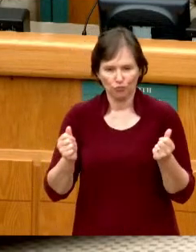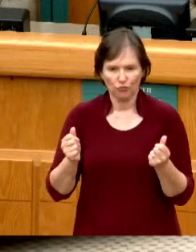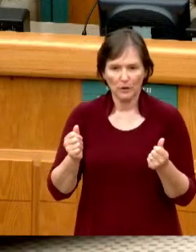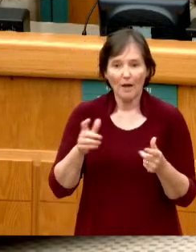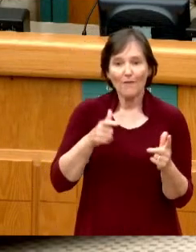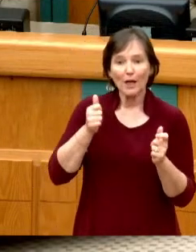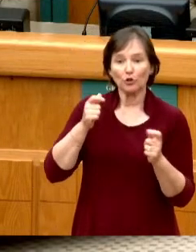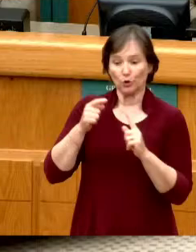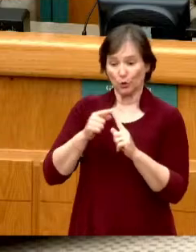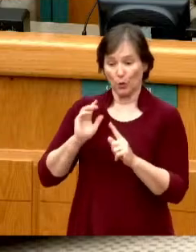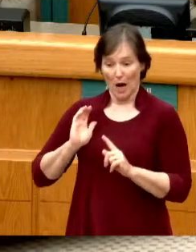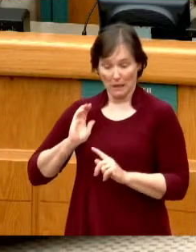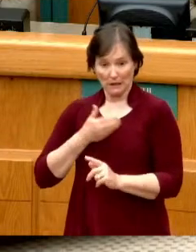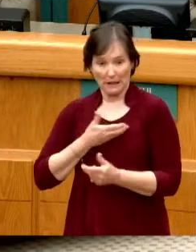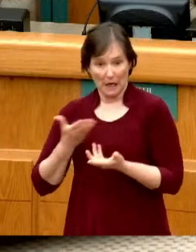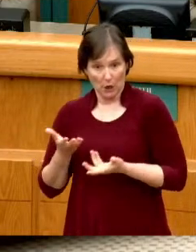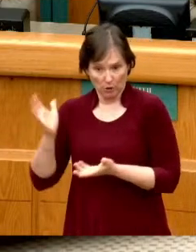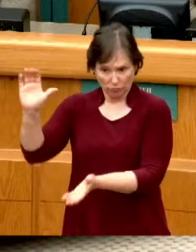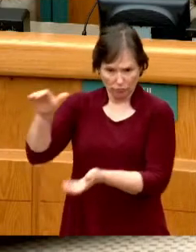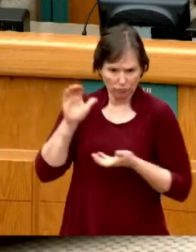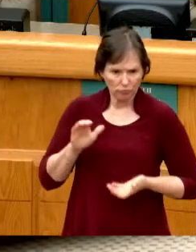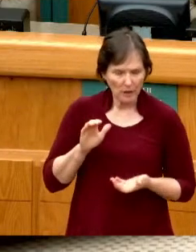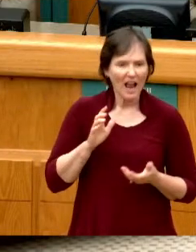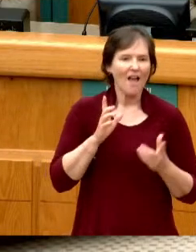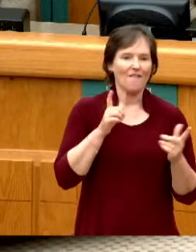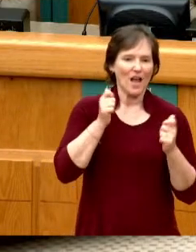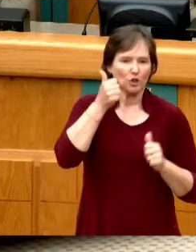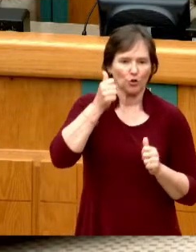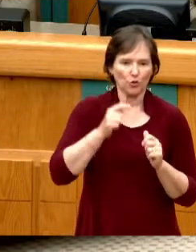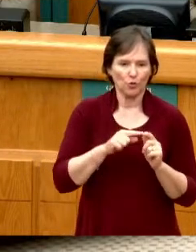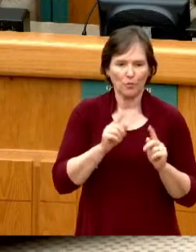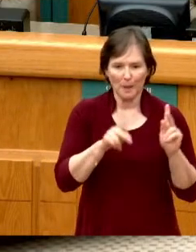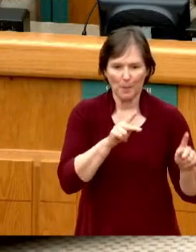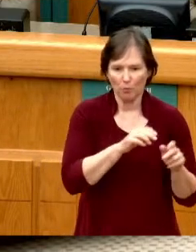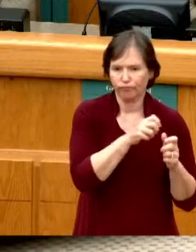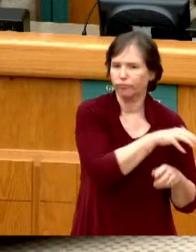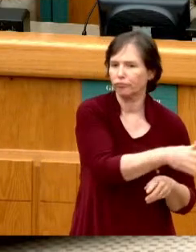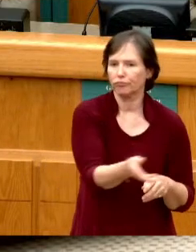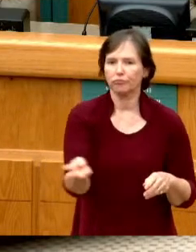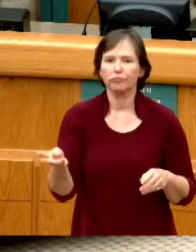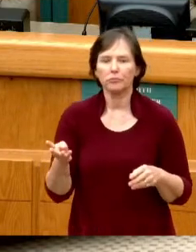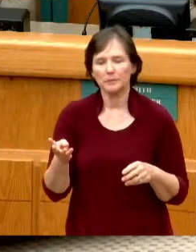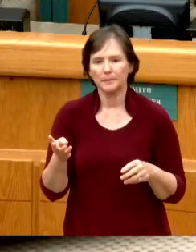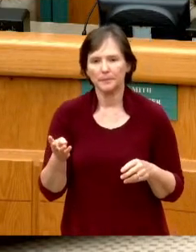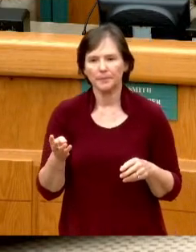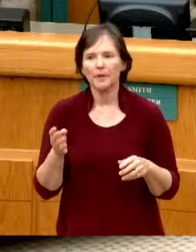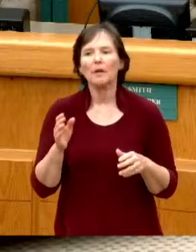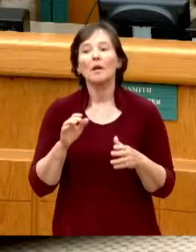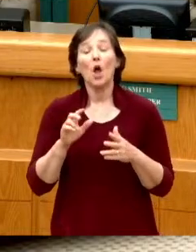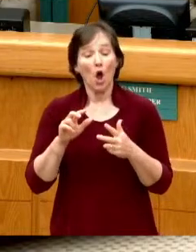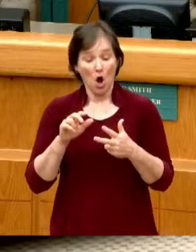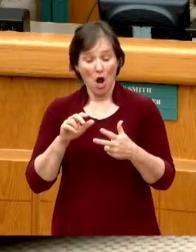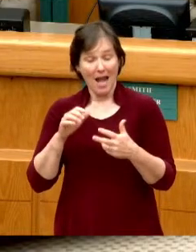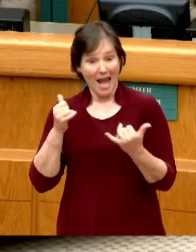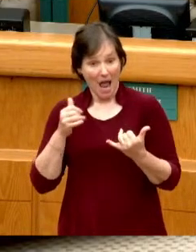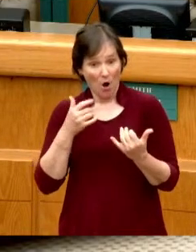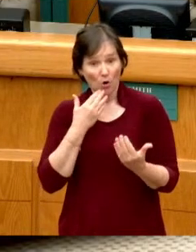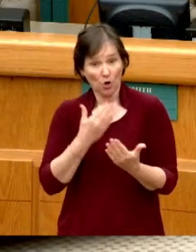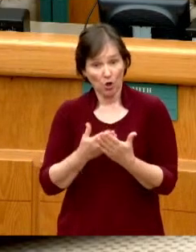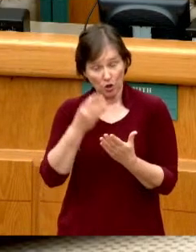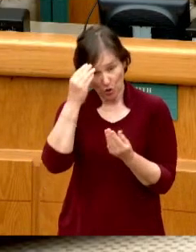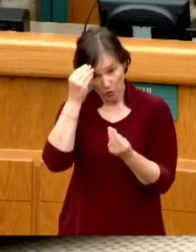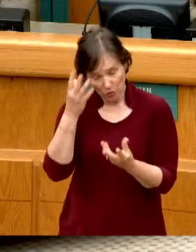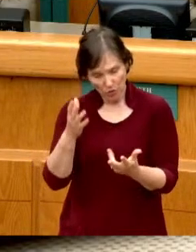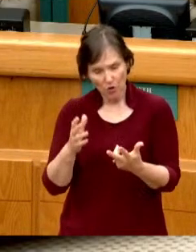to you. And as vaccine production is increasing, a third vaccine from Johnson & Johnson is expected to be